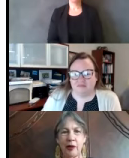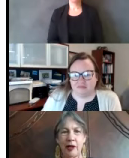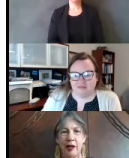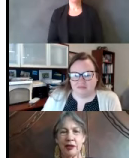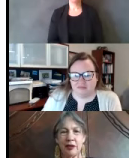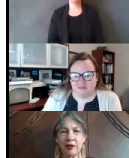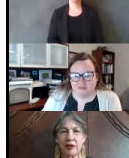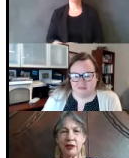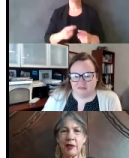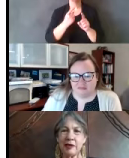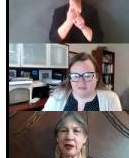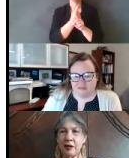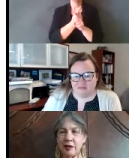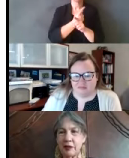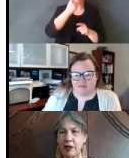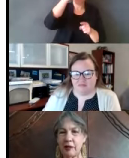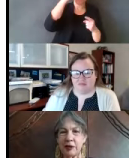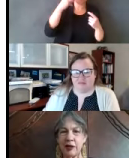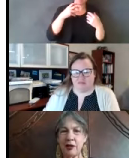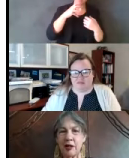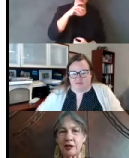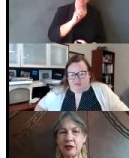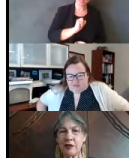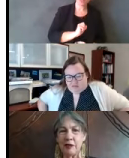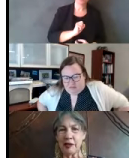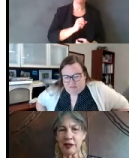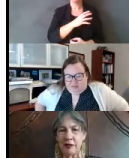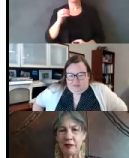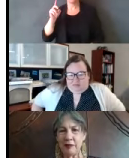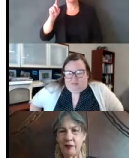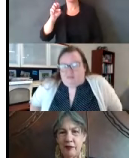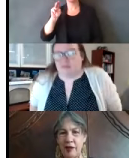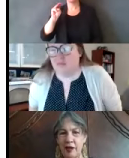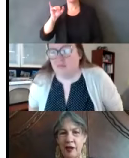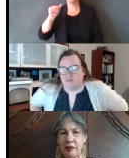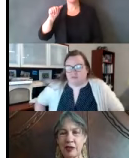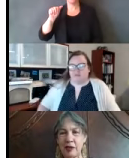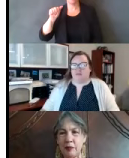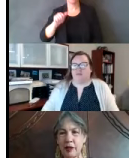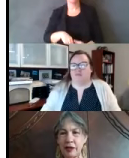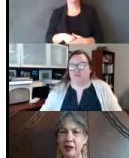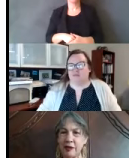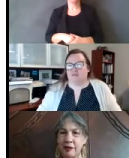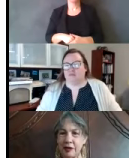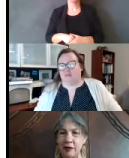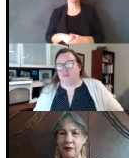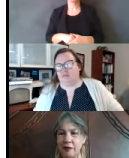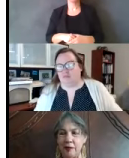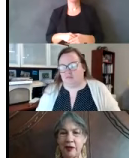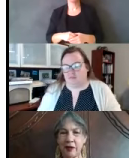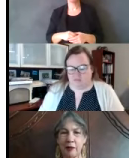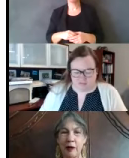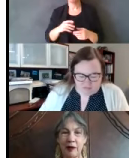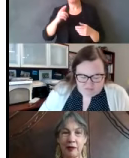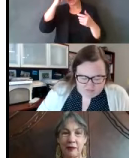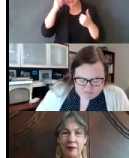Normal brain aging versus dementia, some types and causes of dementia and depression and how to